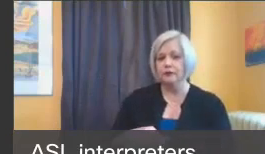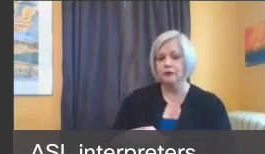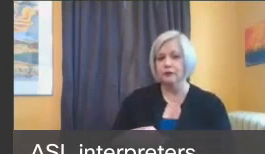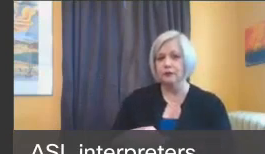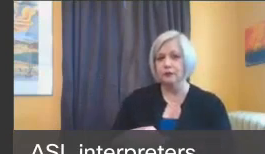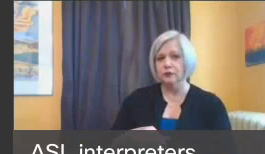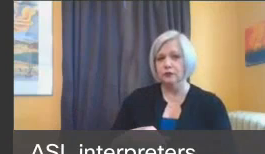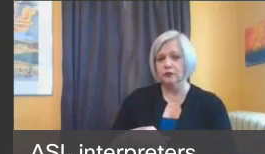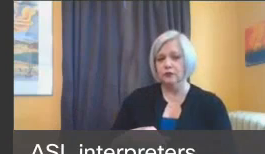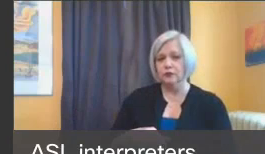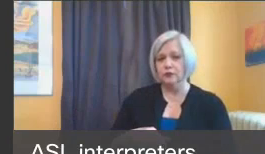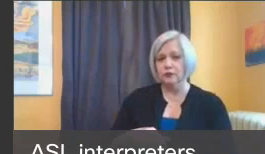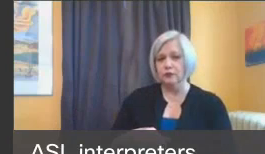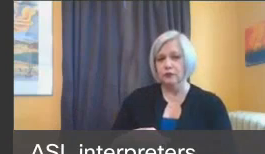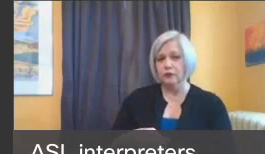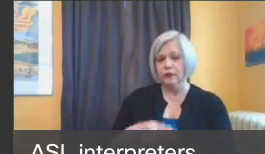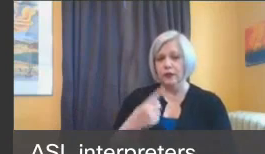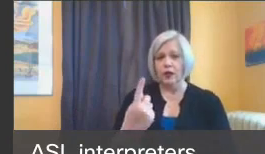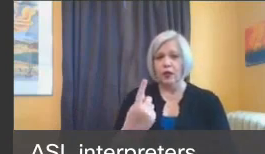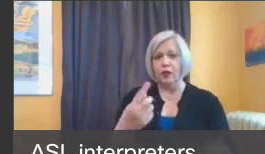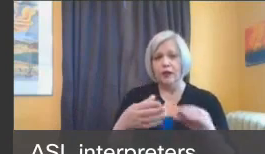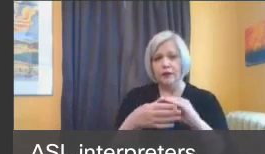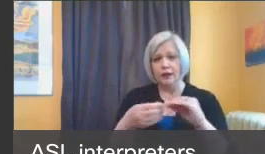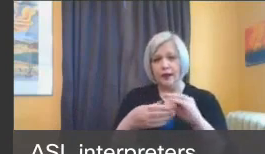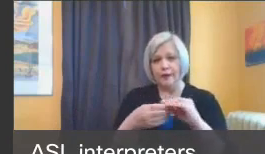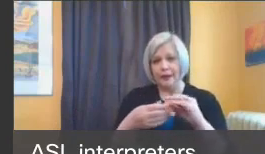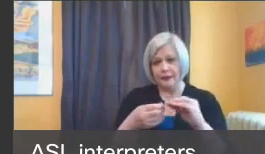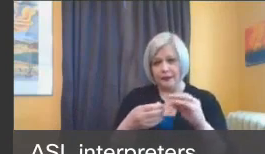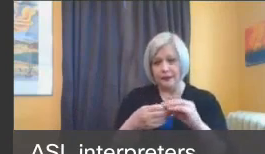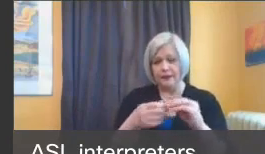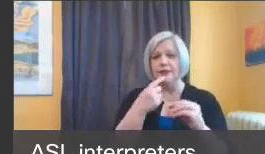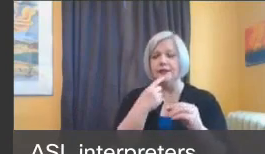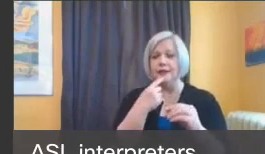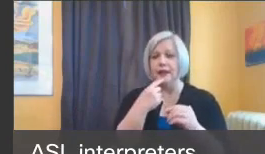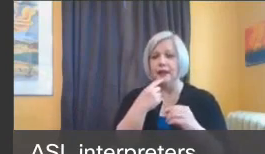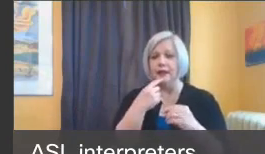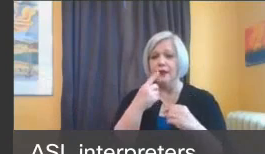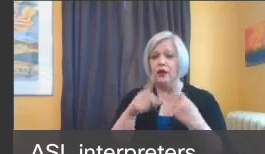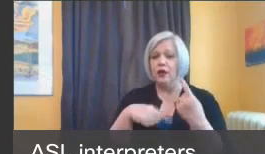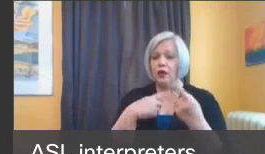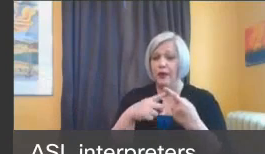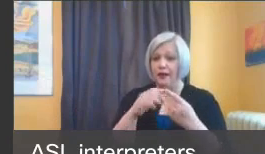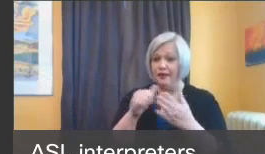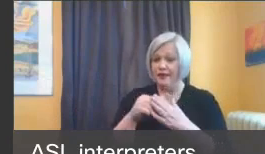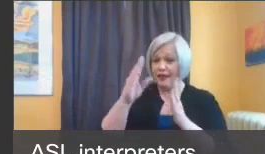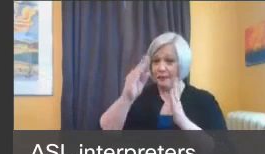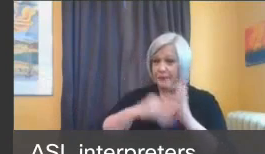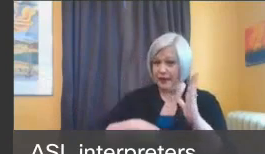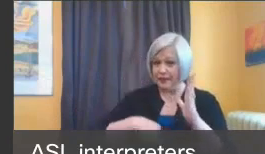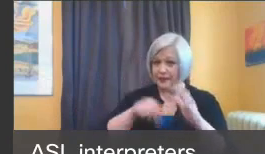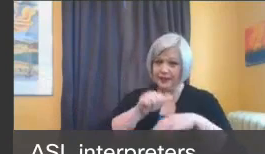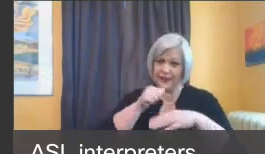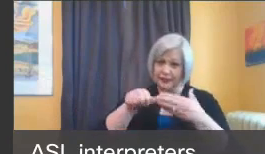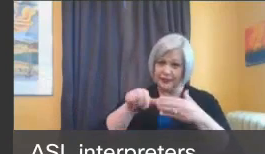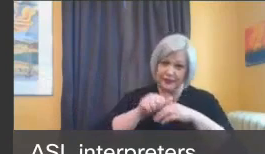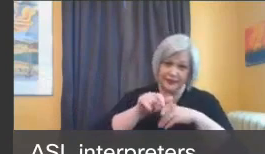one of the comments that when an absentee ballot is sent out to someone and it